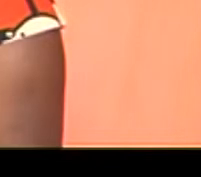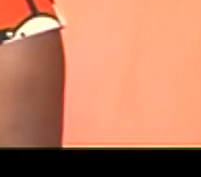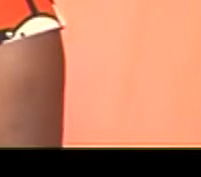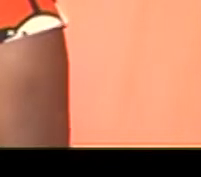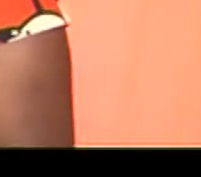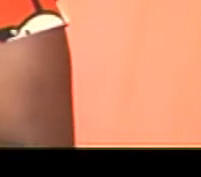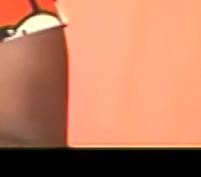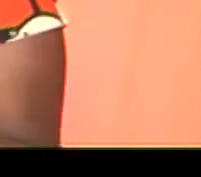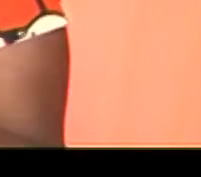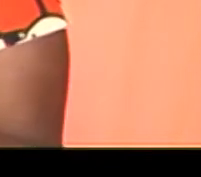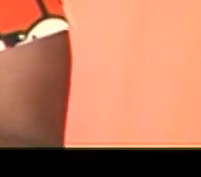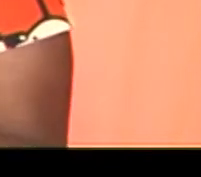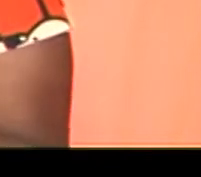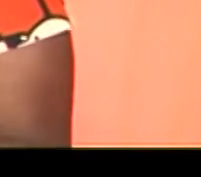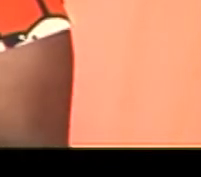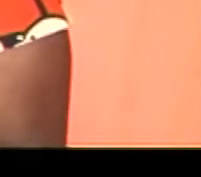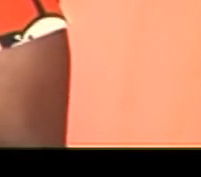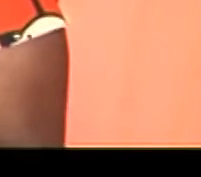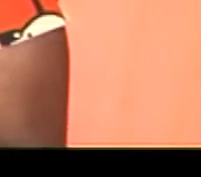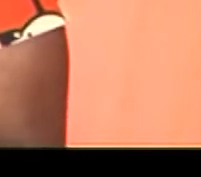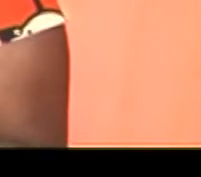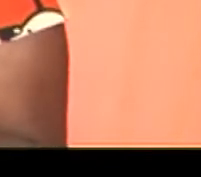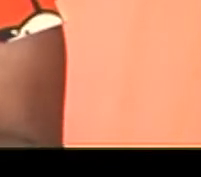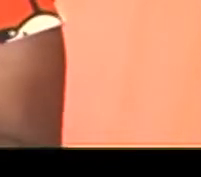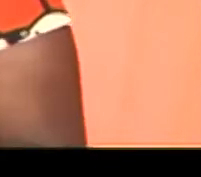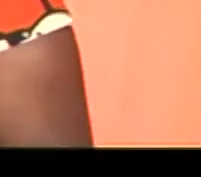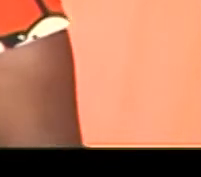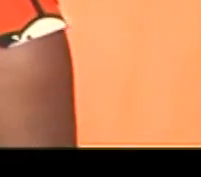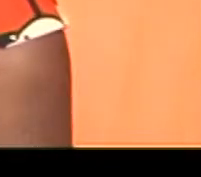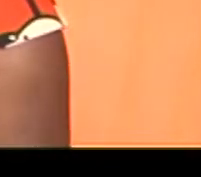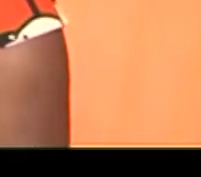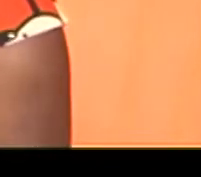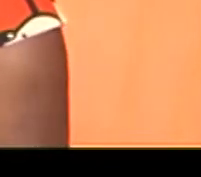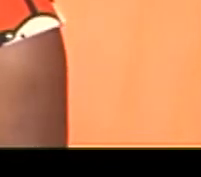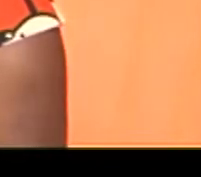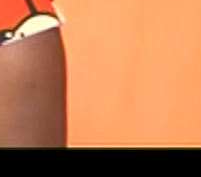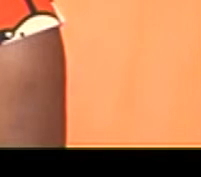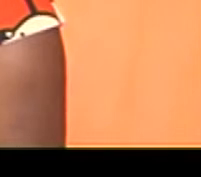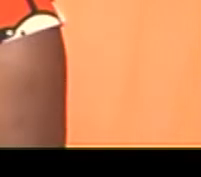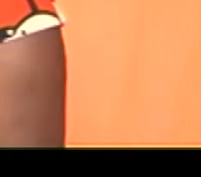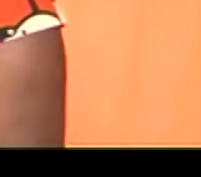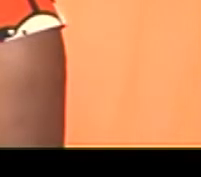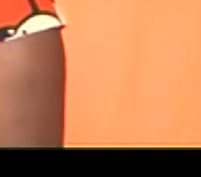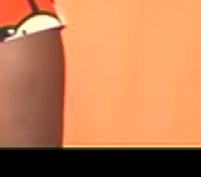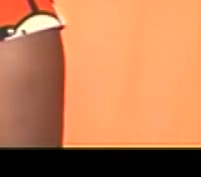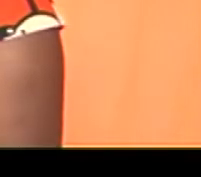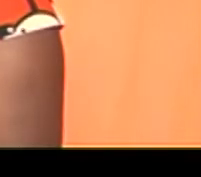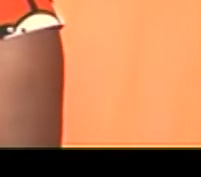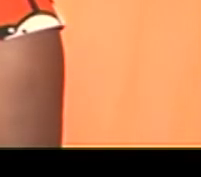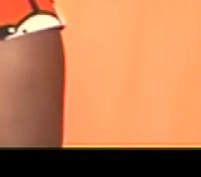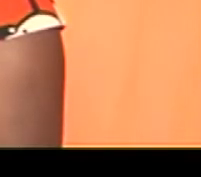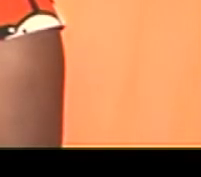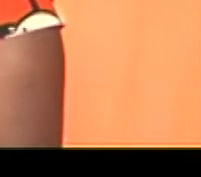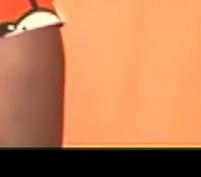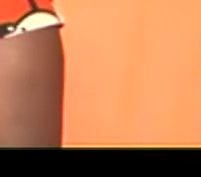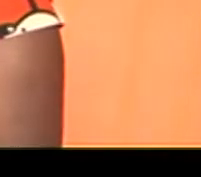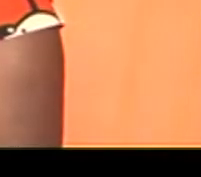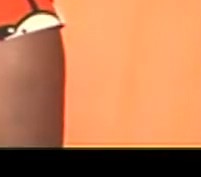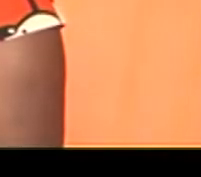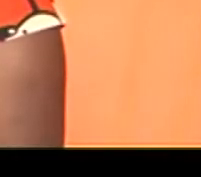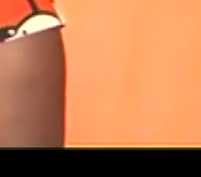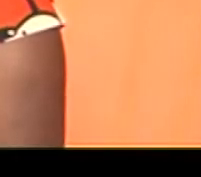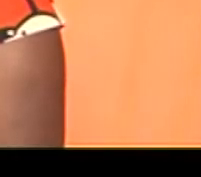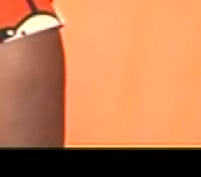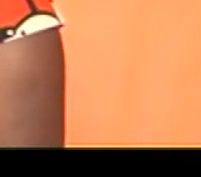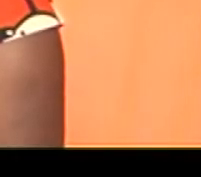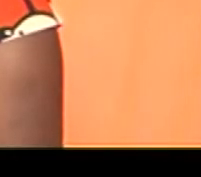Father God, I pray that the year 2021 is going to be safe for them, that they will move forward and upward in Jesus' name. Amen. Once